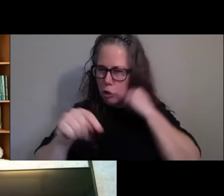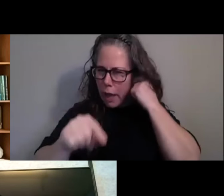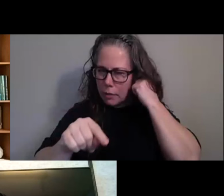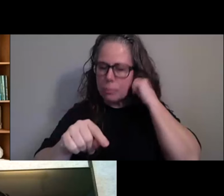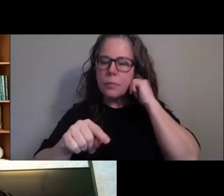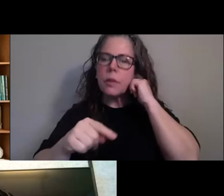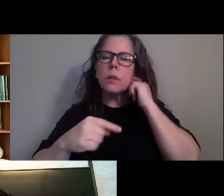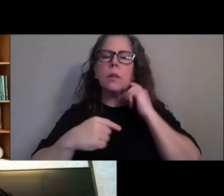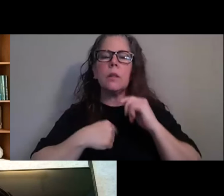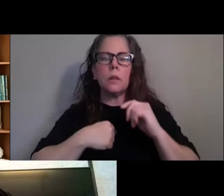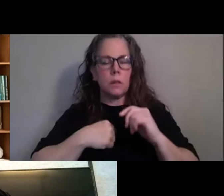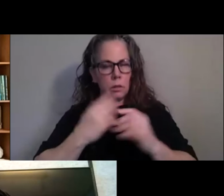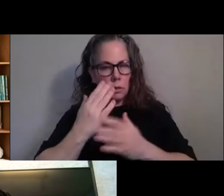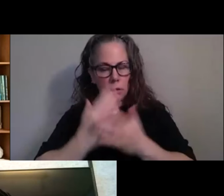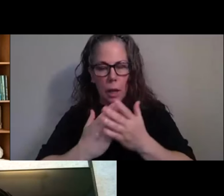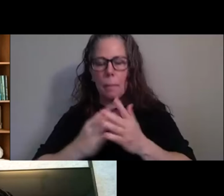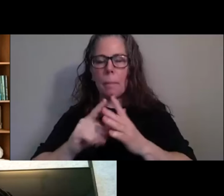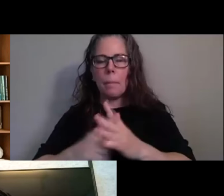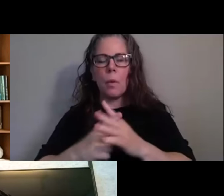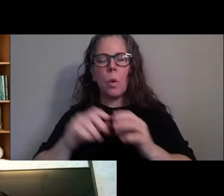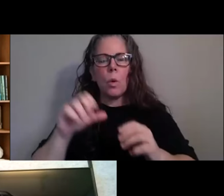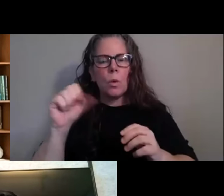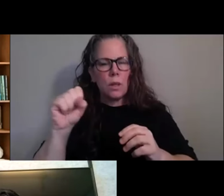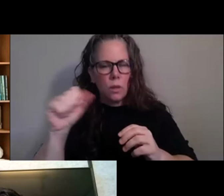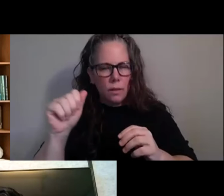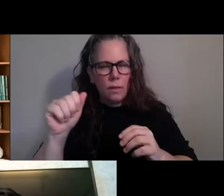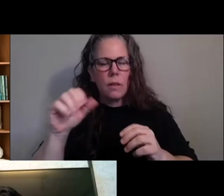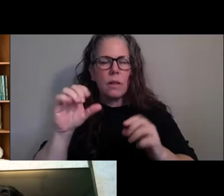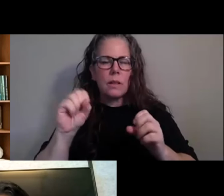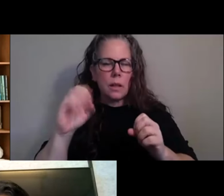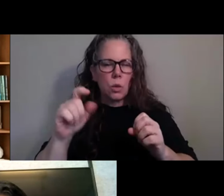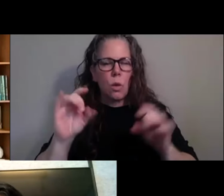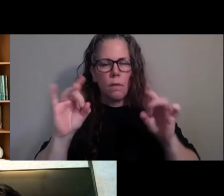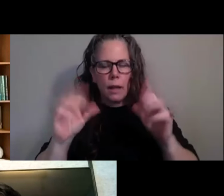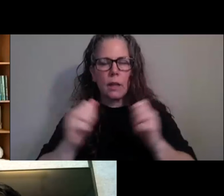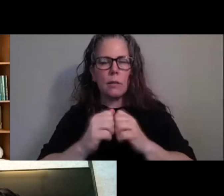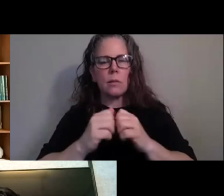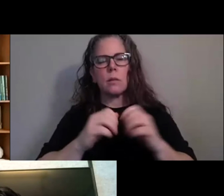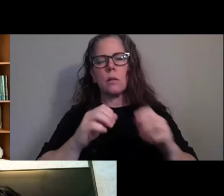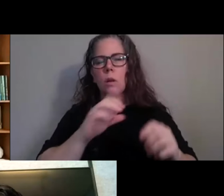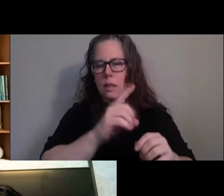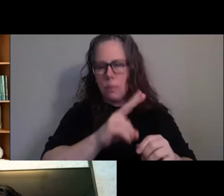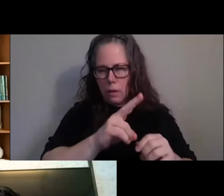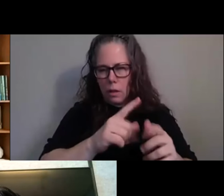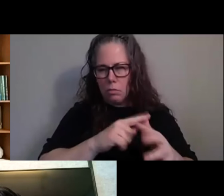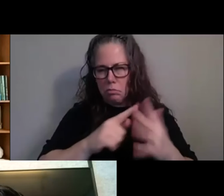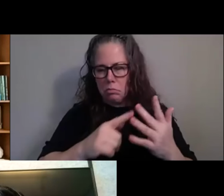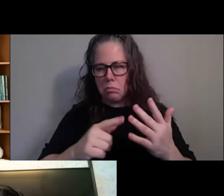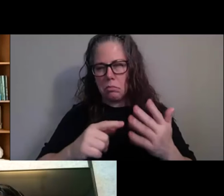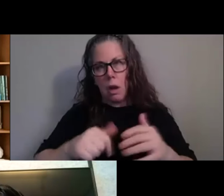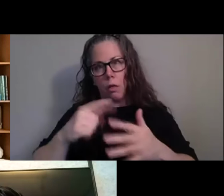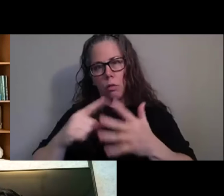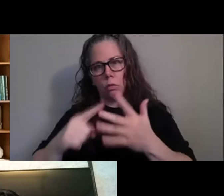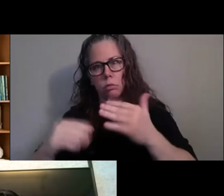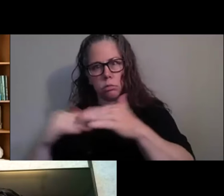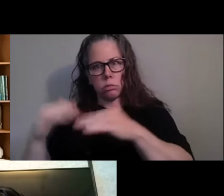a bunch of initiatives related to sexual violence and domestic violence and other intersectional issues. For example, I think, like